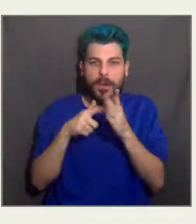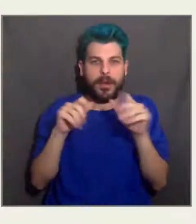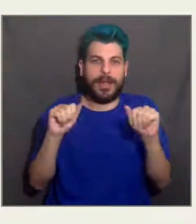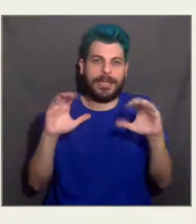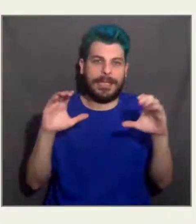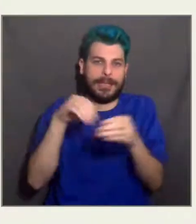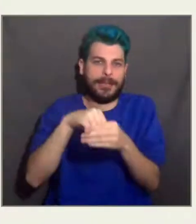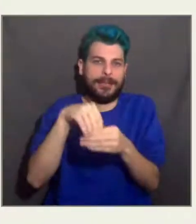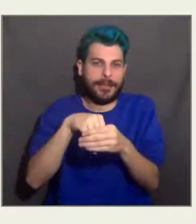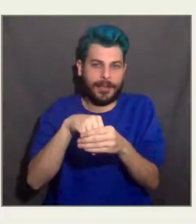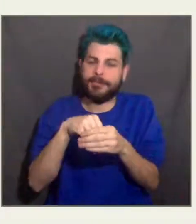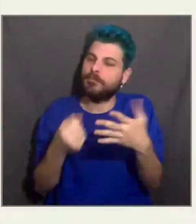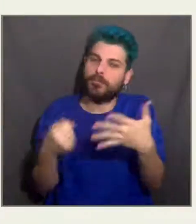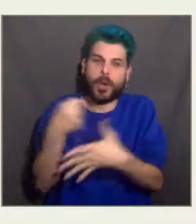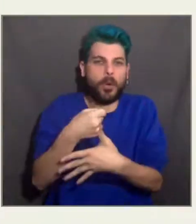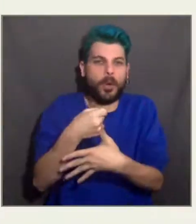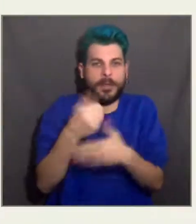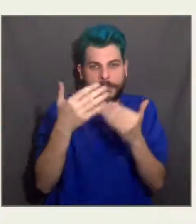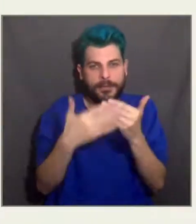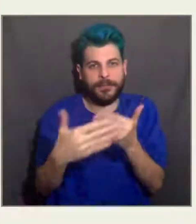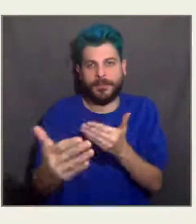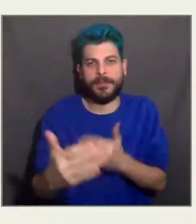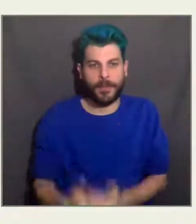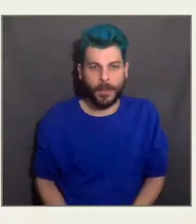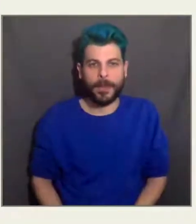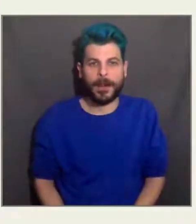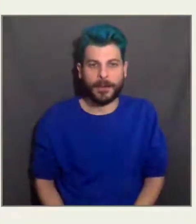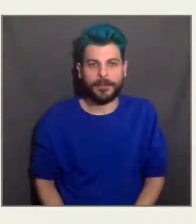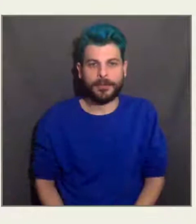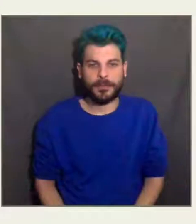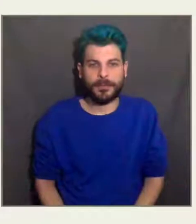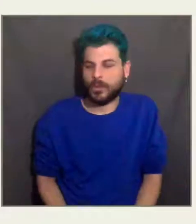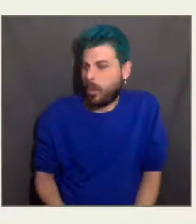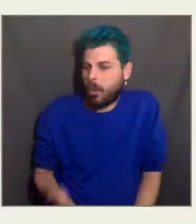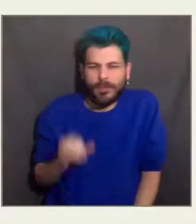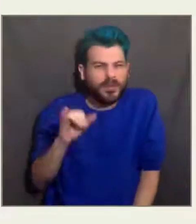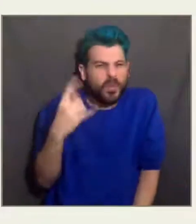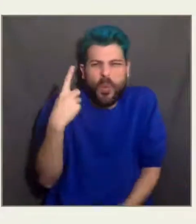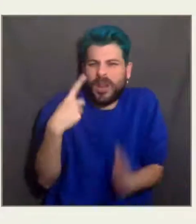is a priority from now on. So that's another way to make sure we're resilient.